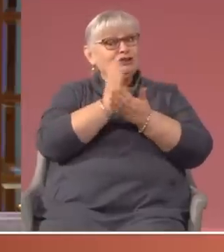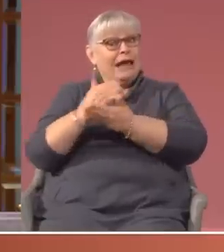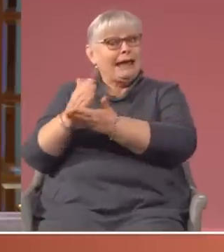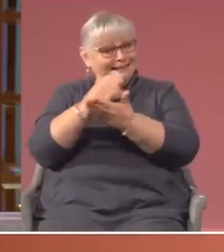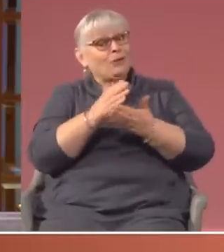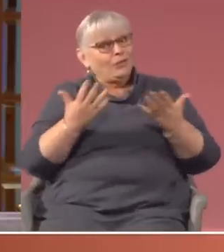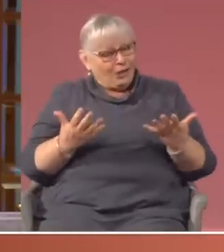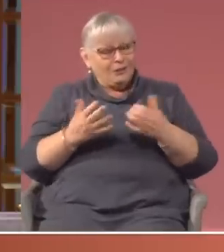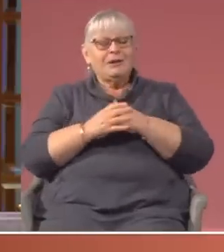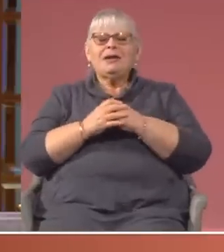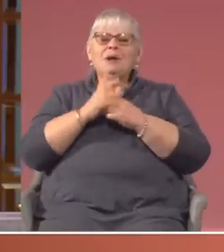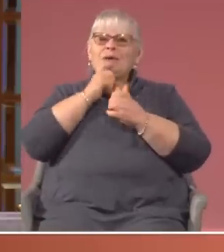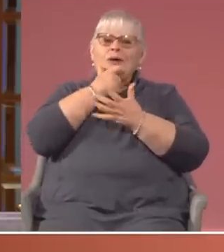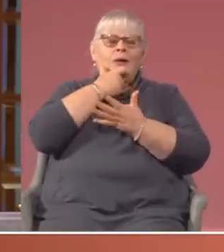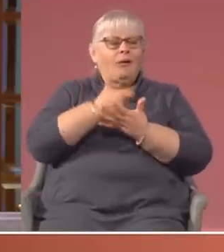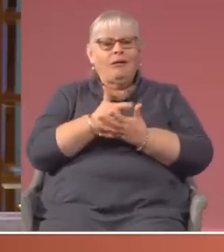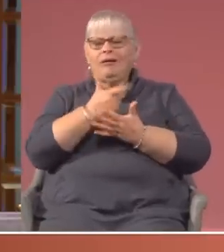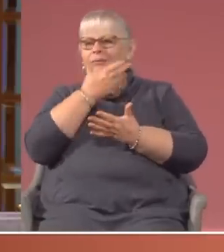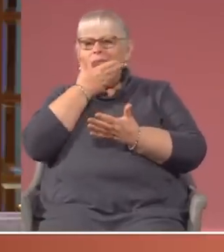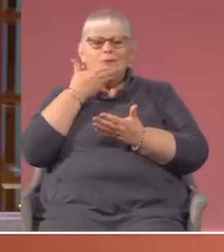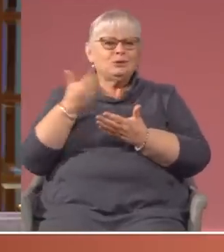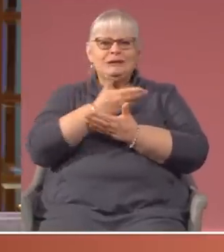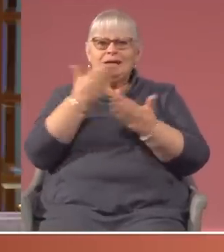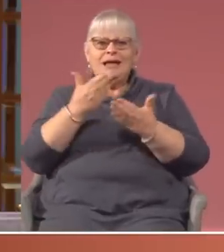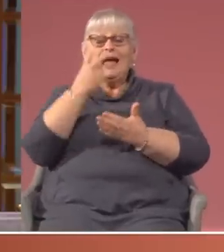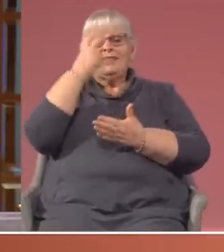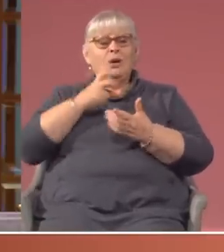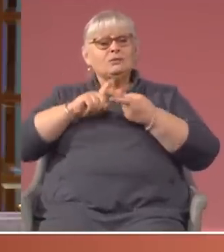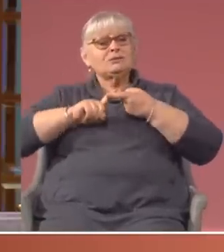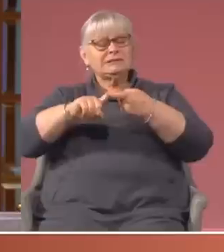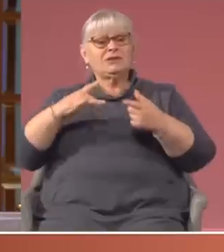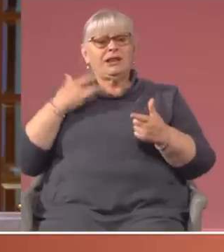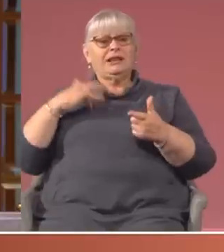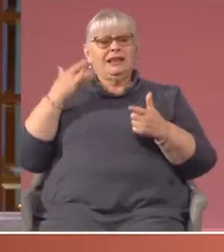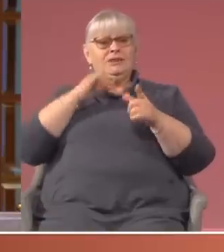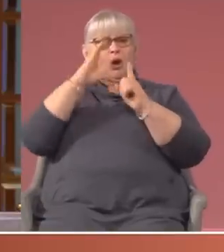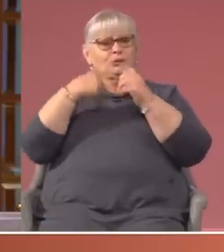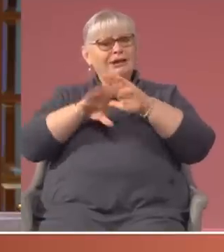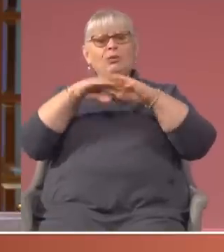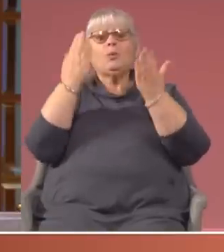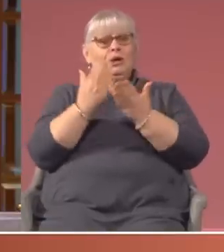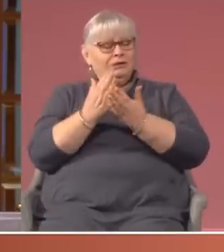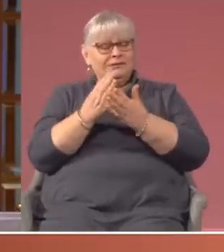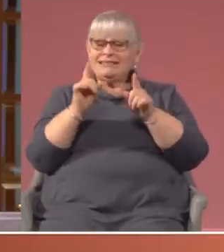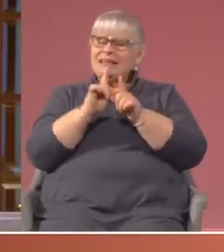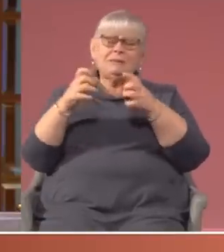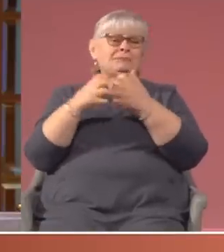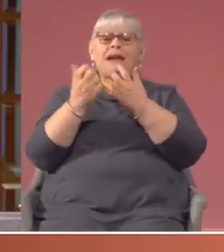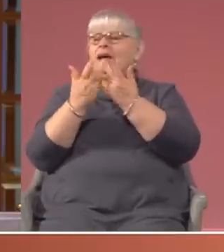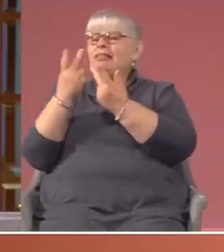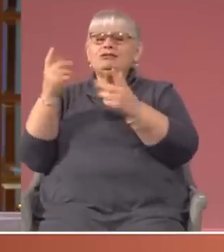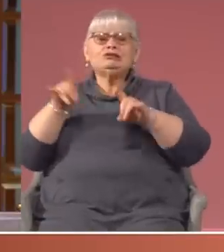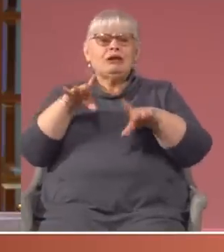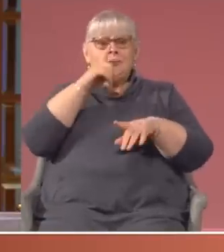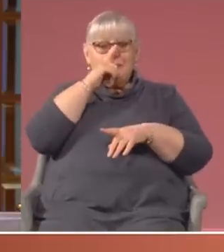awe-inspiring beauty, and the oldest continuous living cultures in the world. Like many Australians,